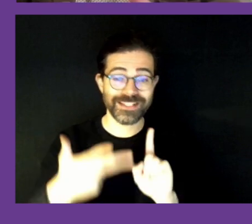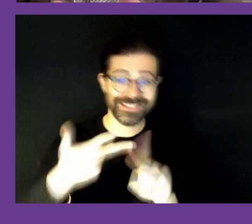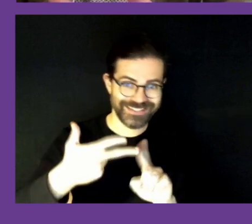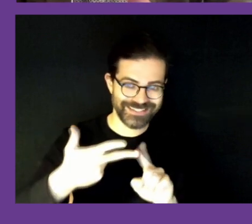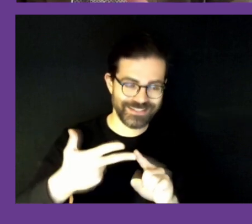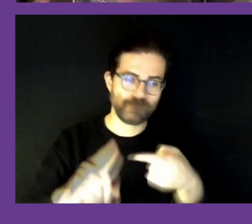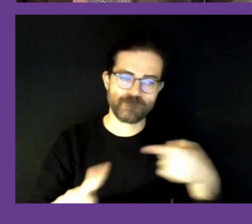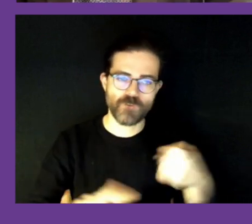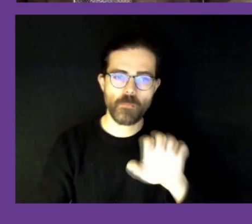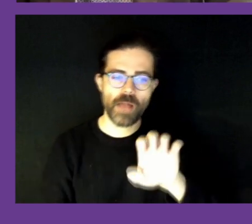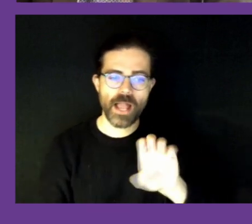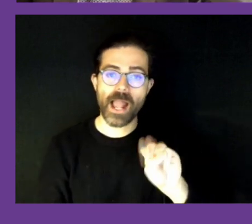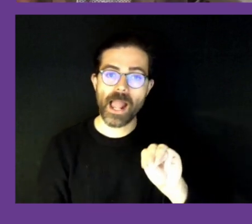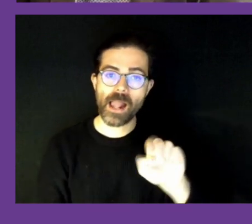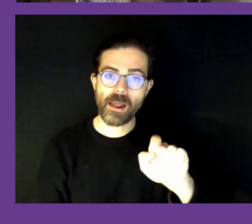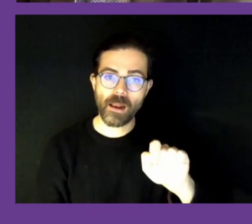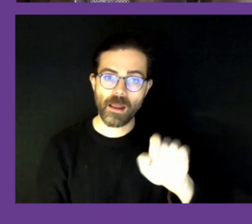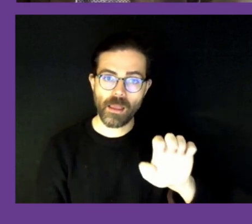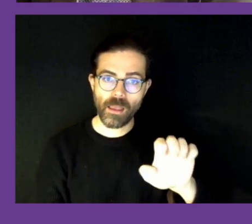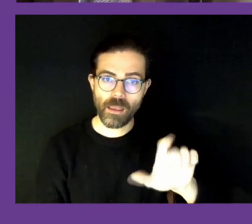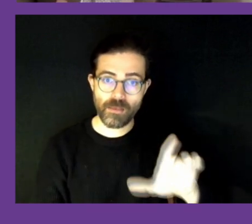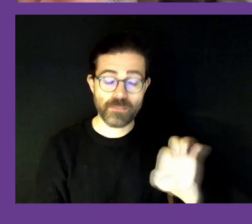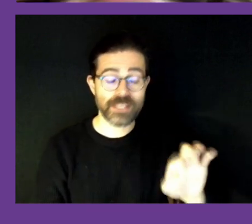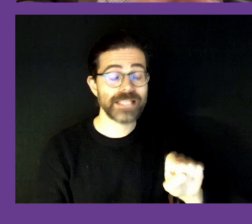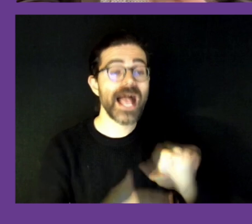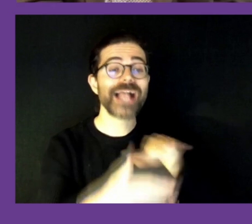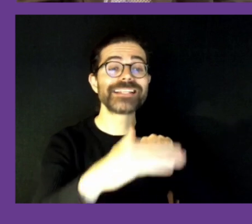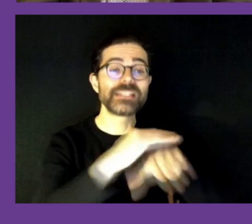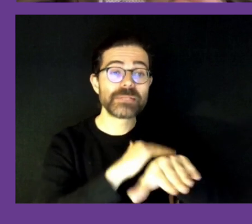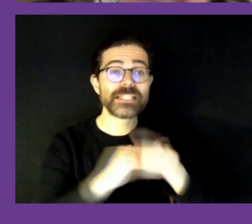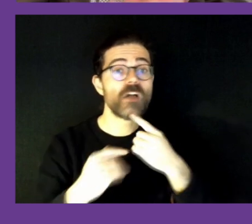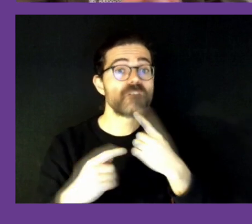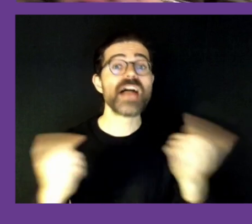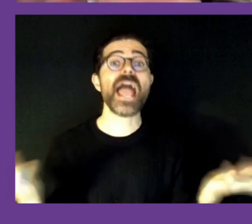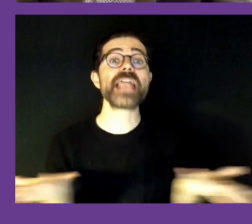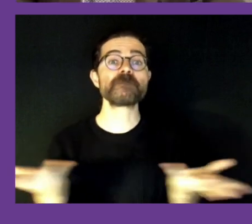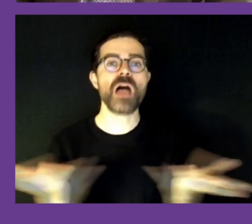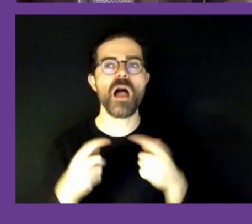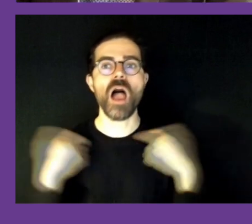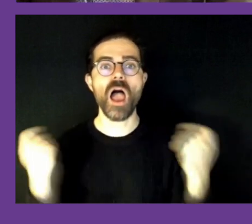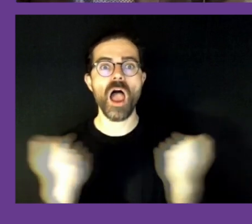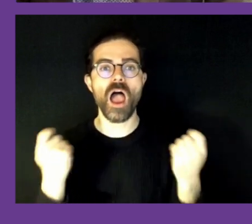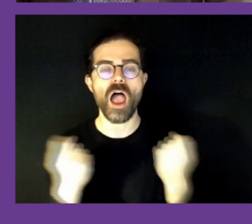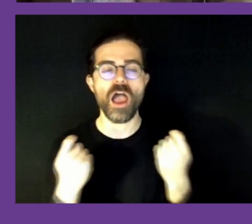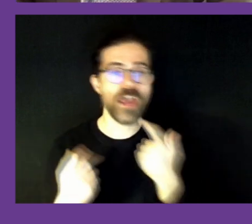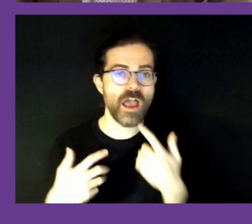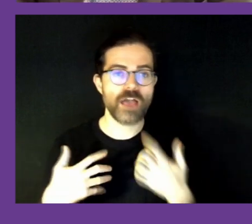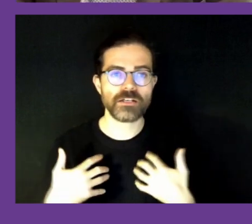is drafting another standard on the accessibility of emergency communications and from the answering on emergency communication by the